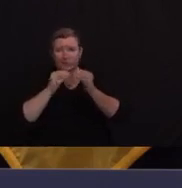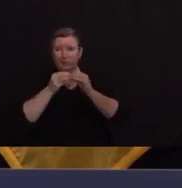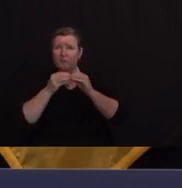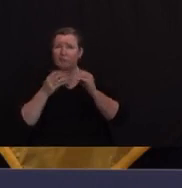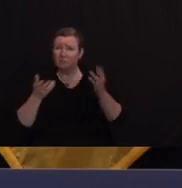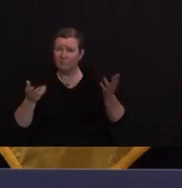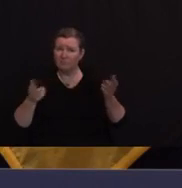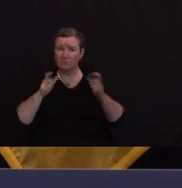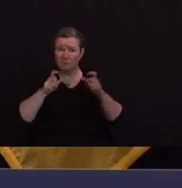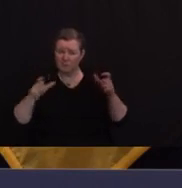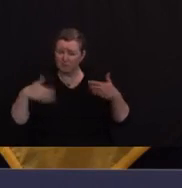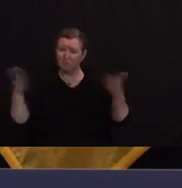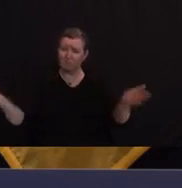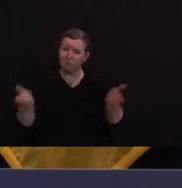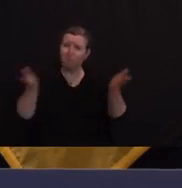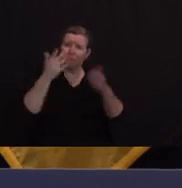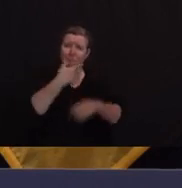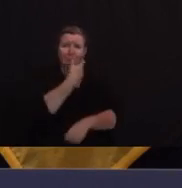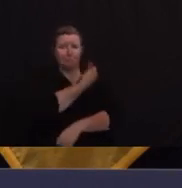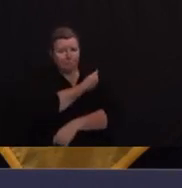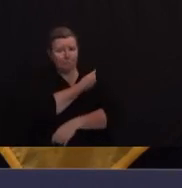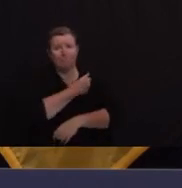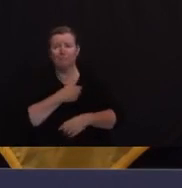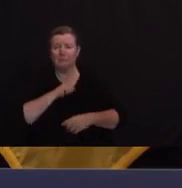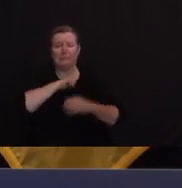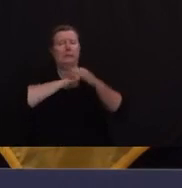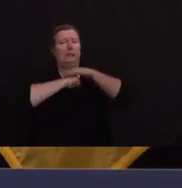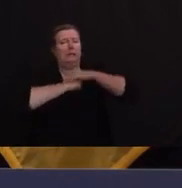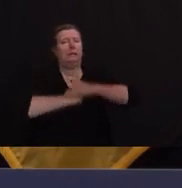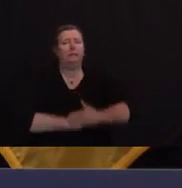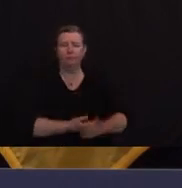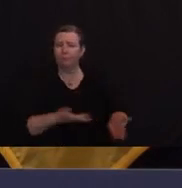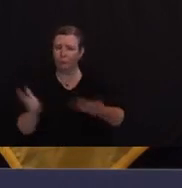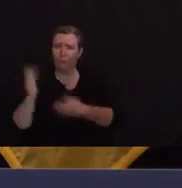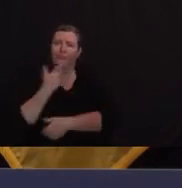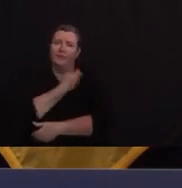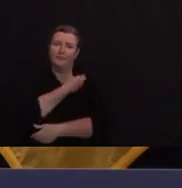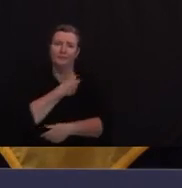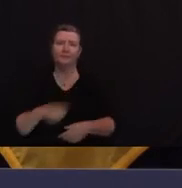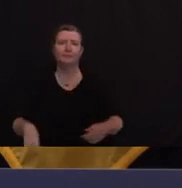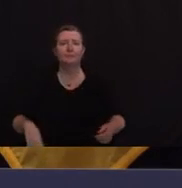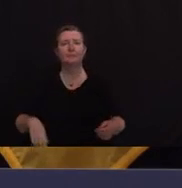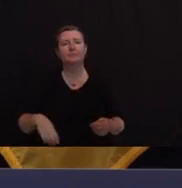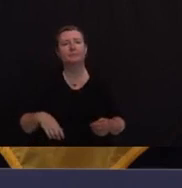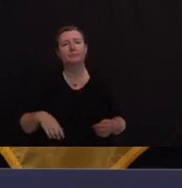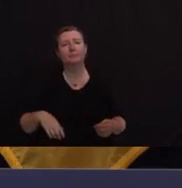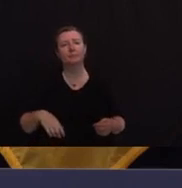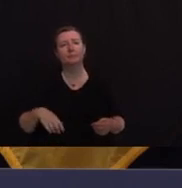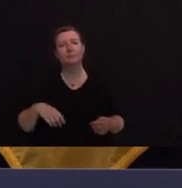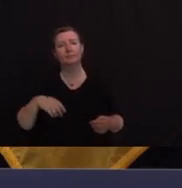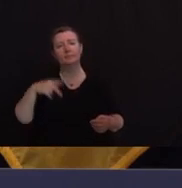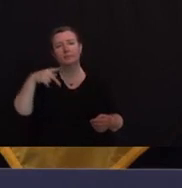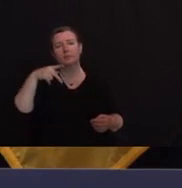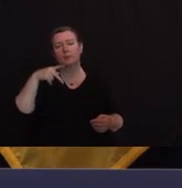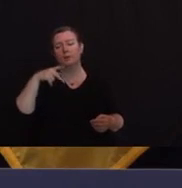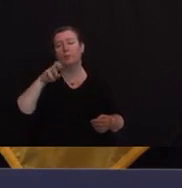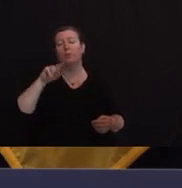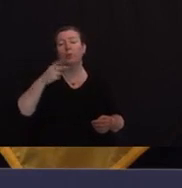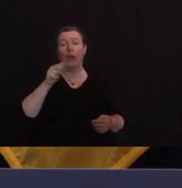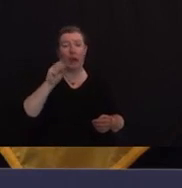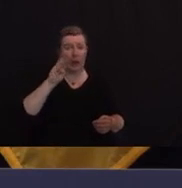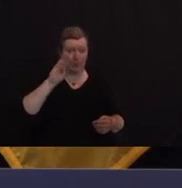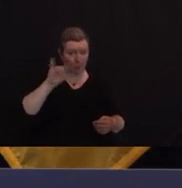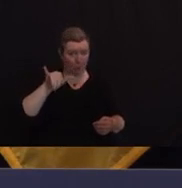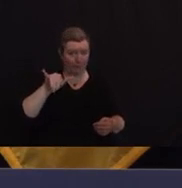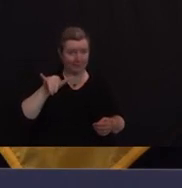is pretty substantial. And I'll give you just Perth Amboy is at the top of the list, 24% increase. Yeah. Trenton, 21%,